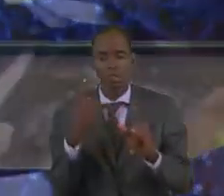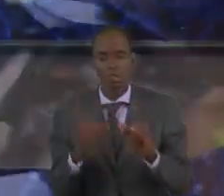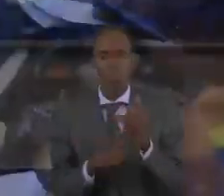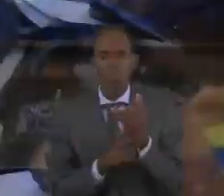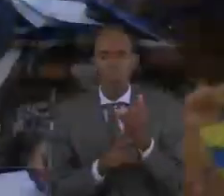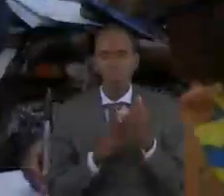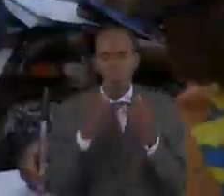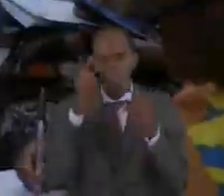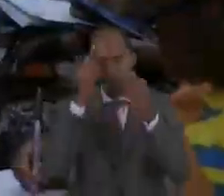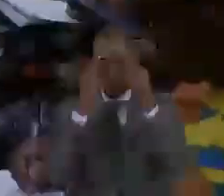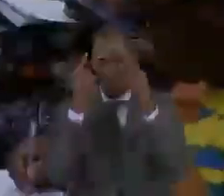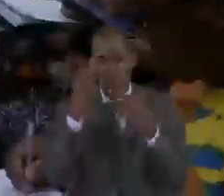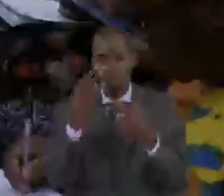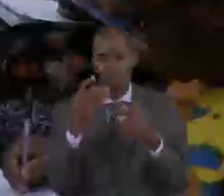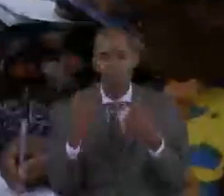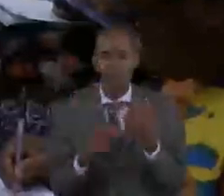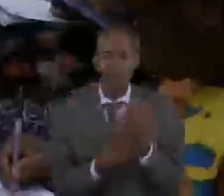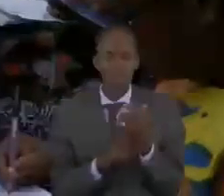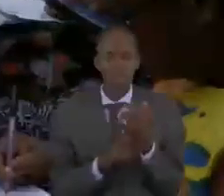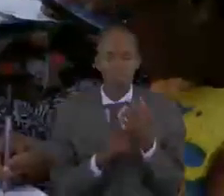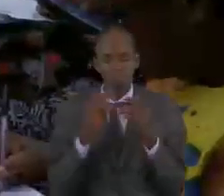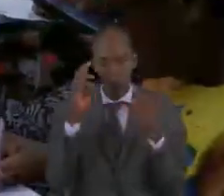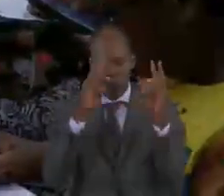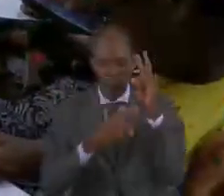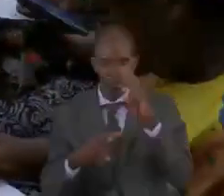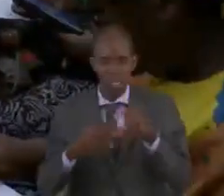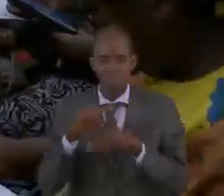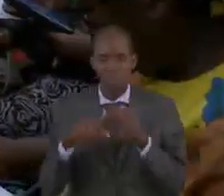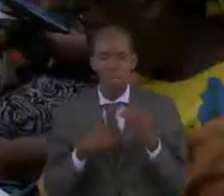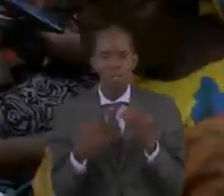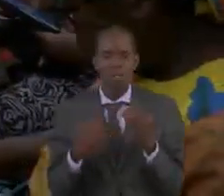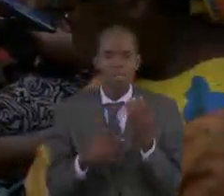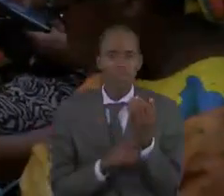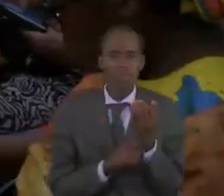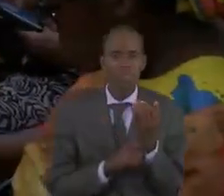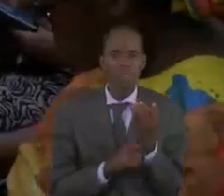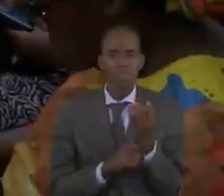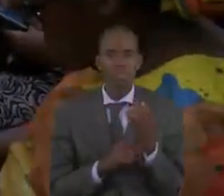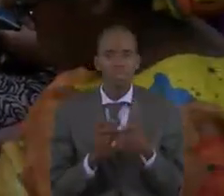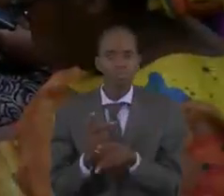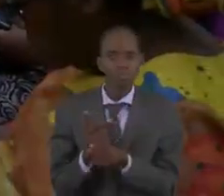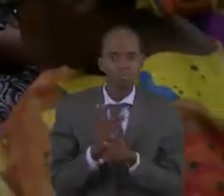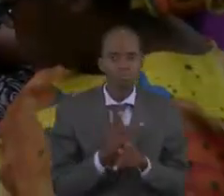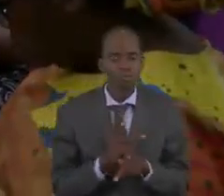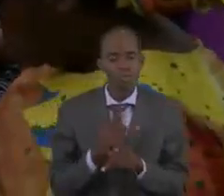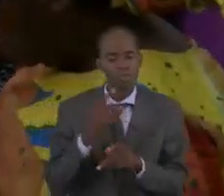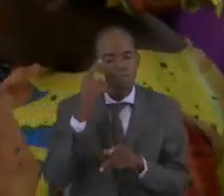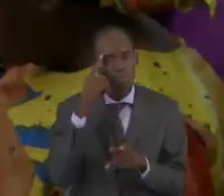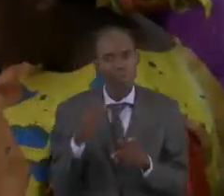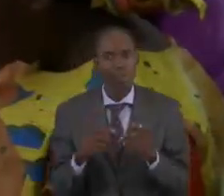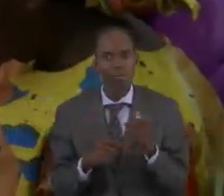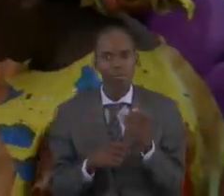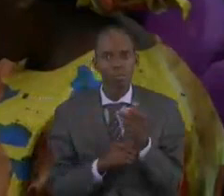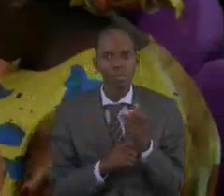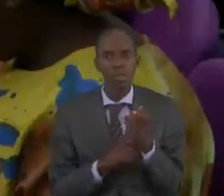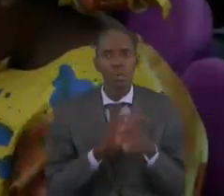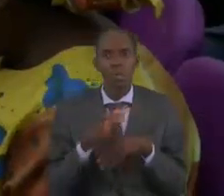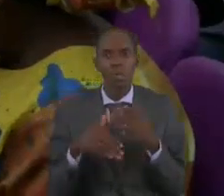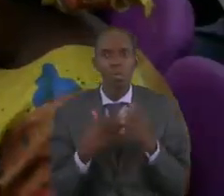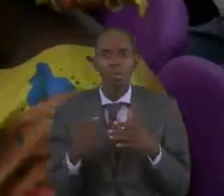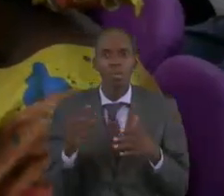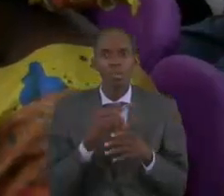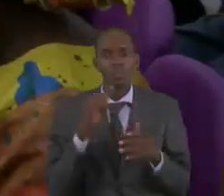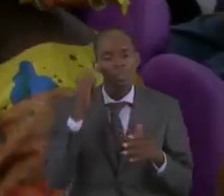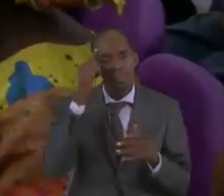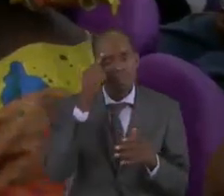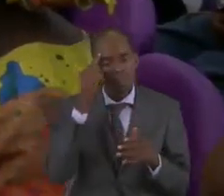the flesh. They fear flesh. They flatter flesh. All their thinking is about